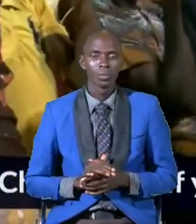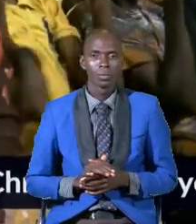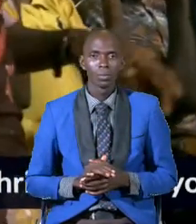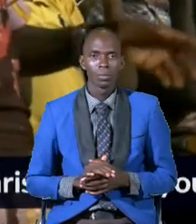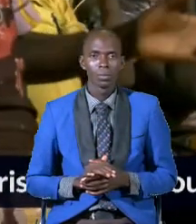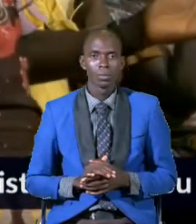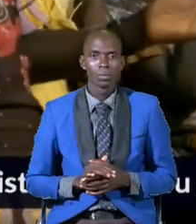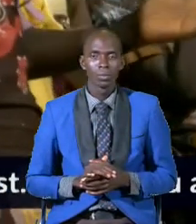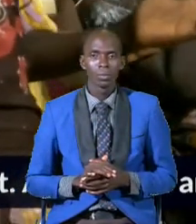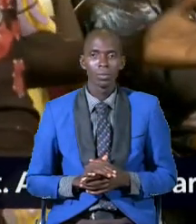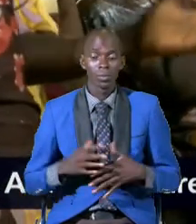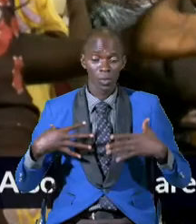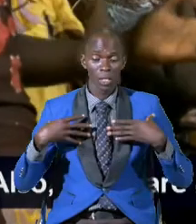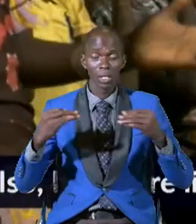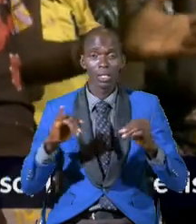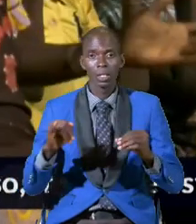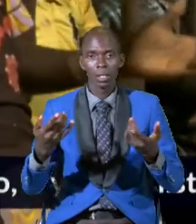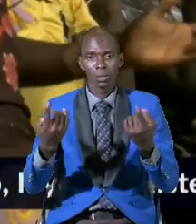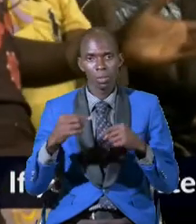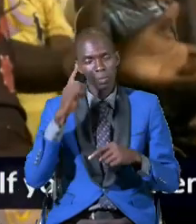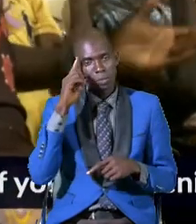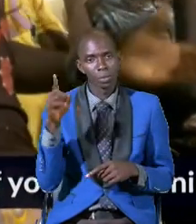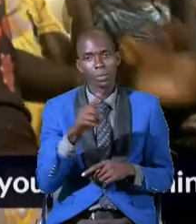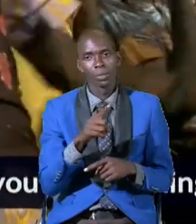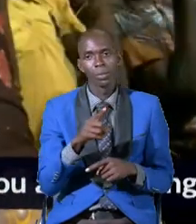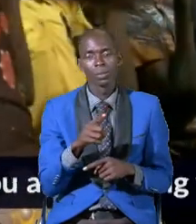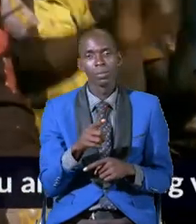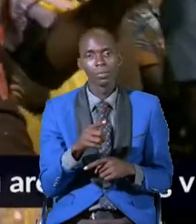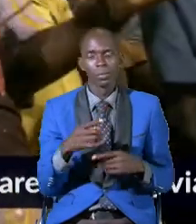Cure has come. Healing has come.